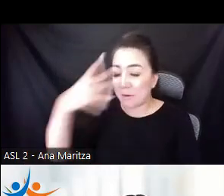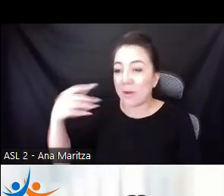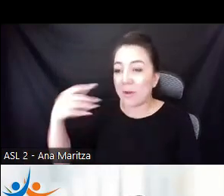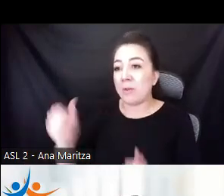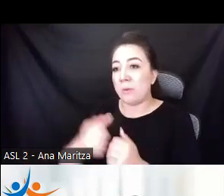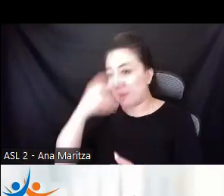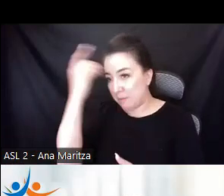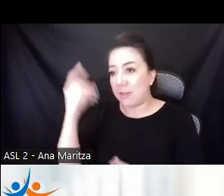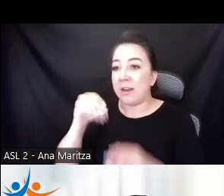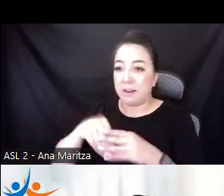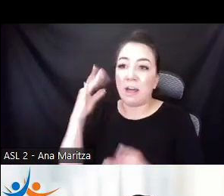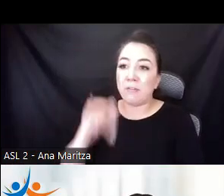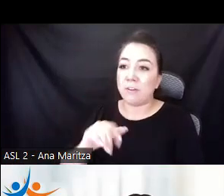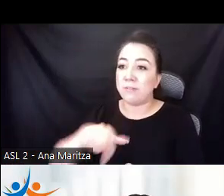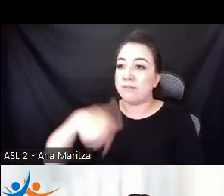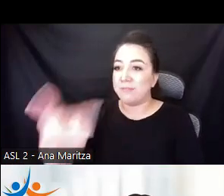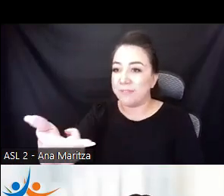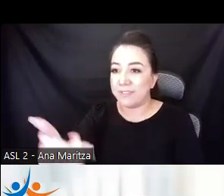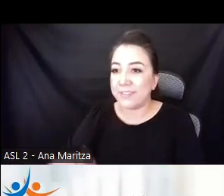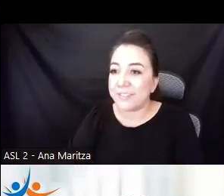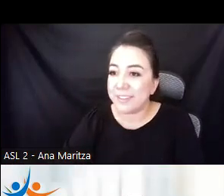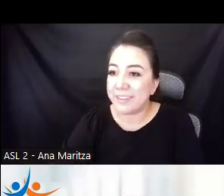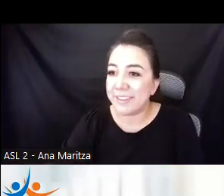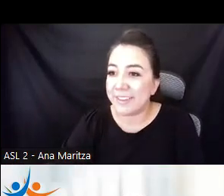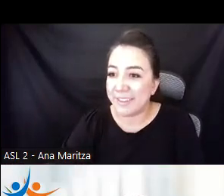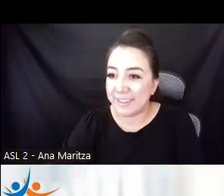California. Next slide, please.